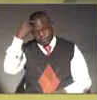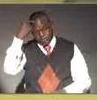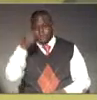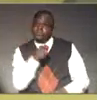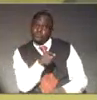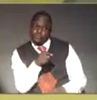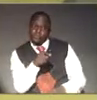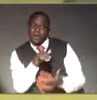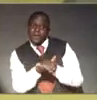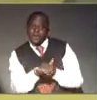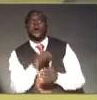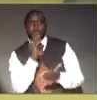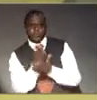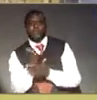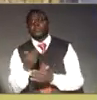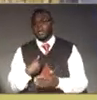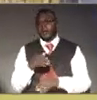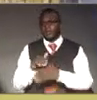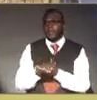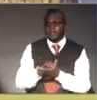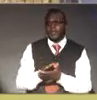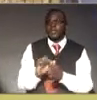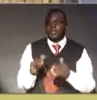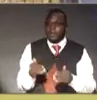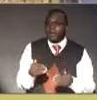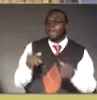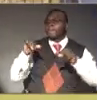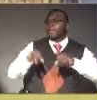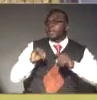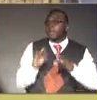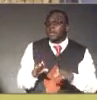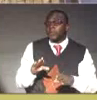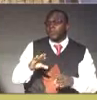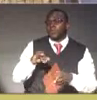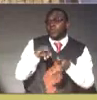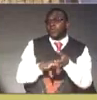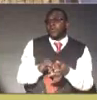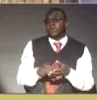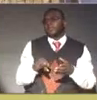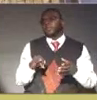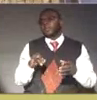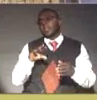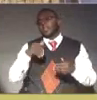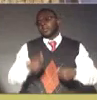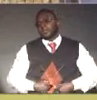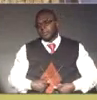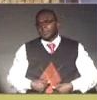married? Oh, yes, I am. Yes. Now, it's not a bad thing for you when your wife is tired and you go and wash the cups.